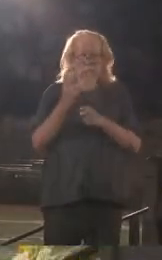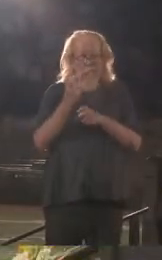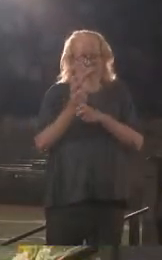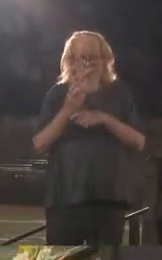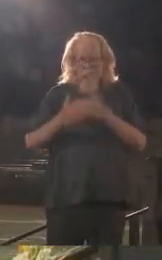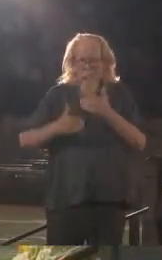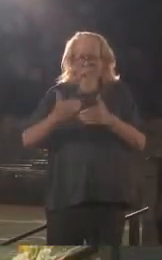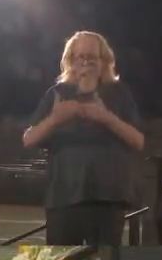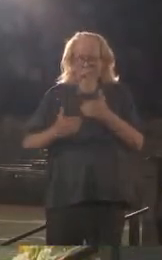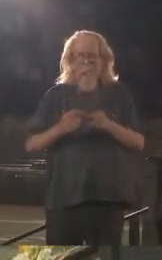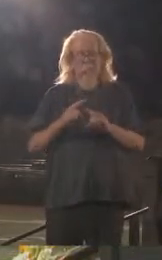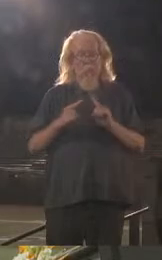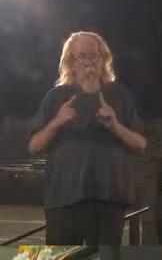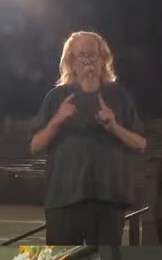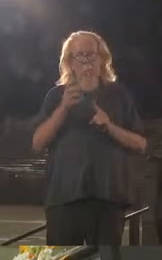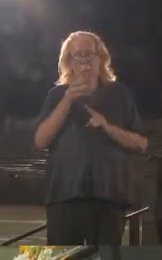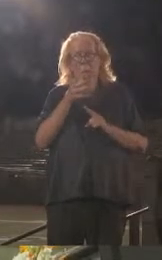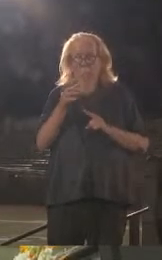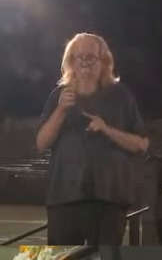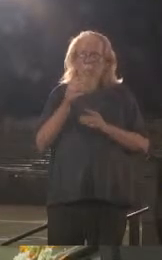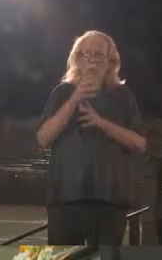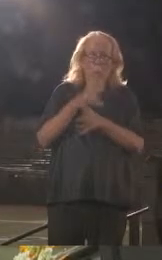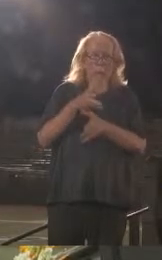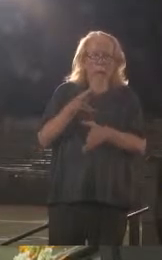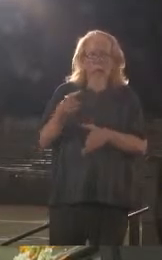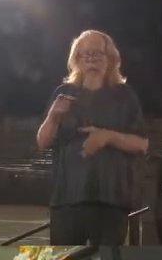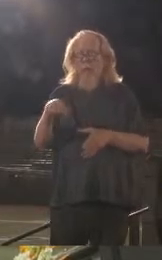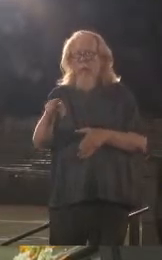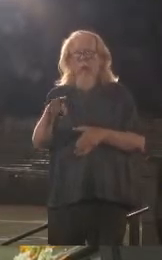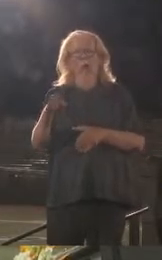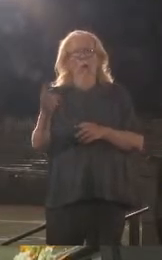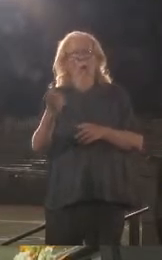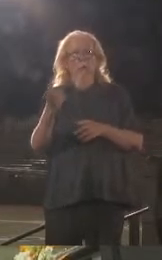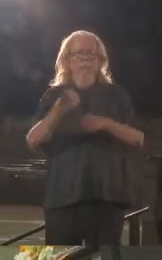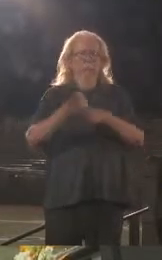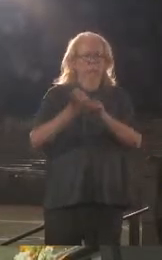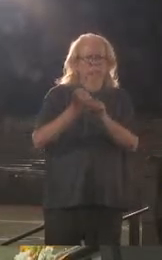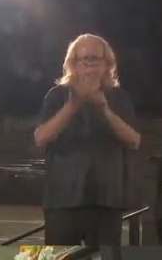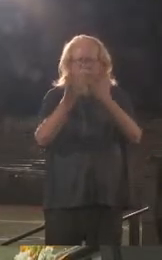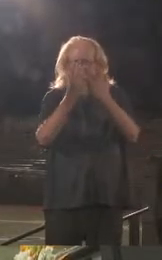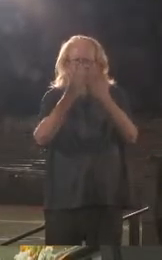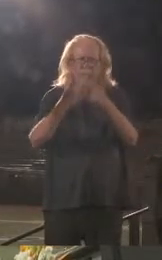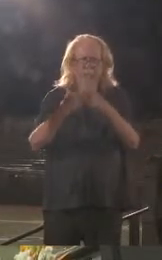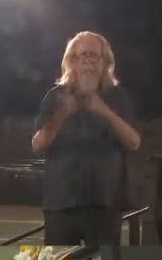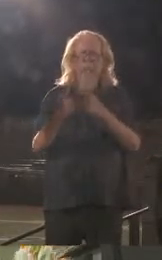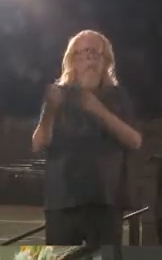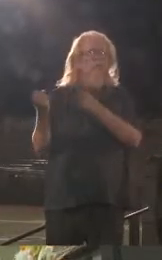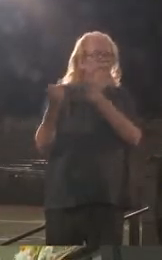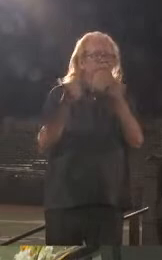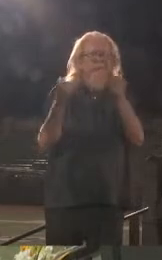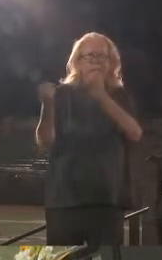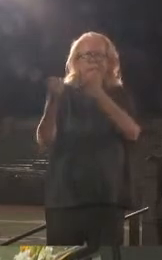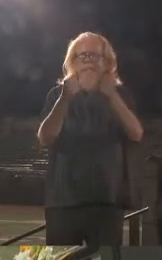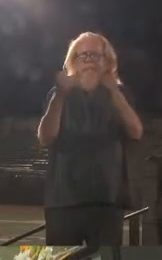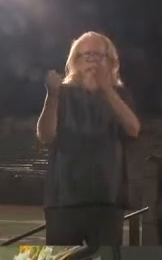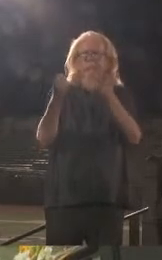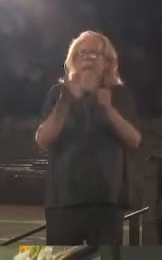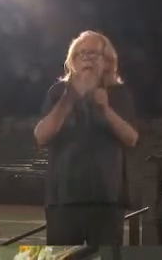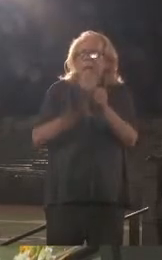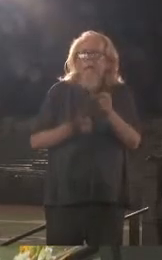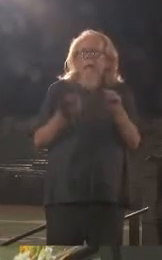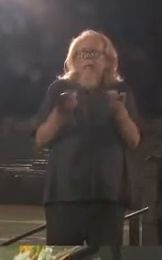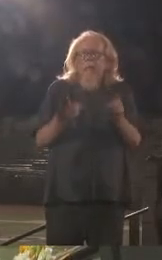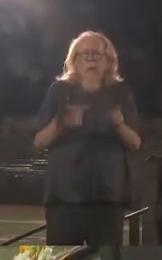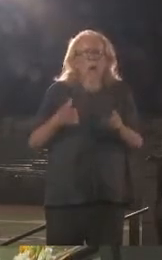somehow, some way, my mother and my grandmother always made everything work out. From driving me to every single event that I ever wanted